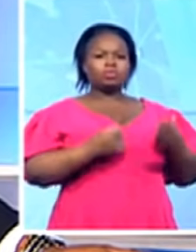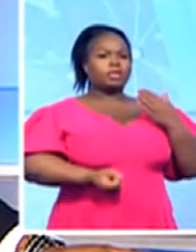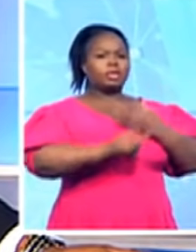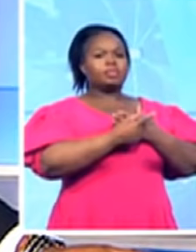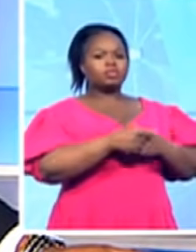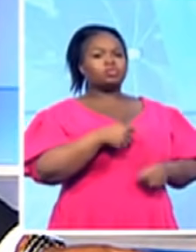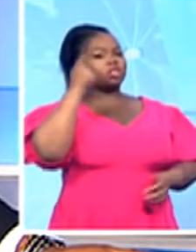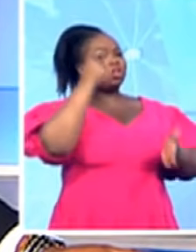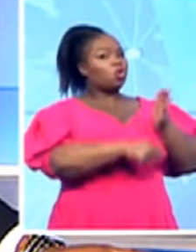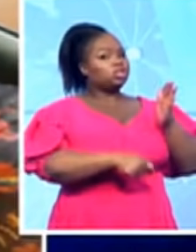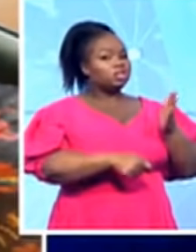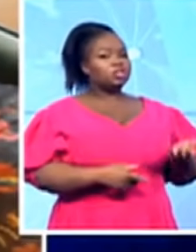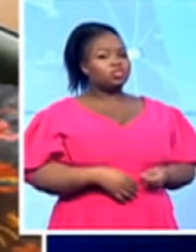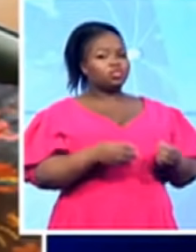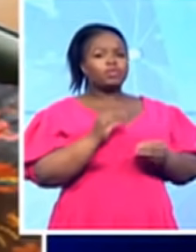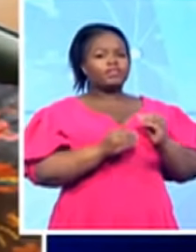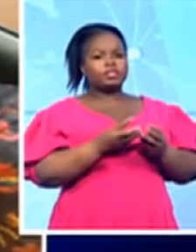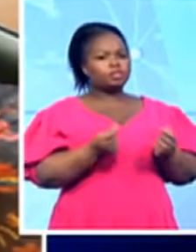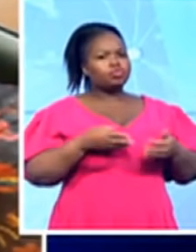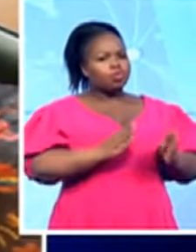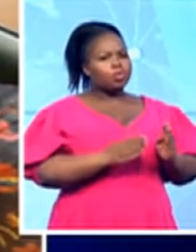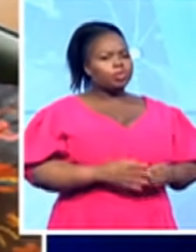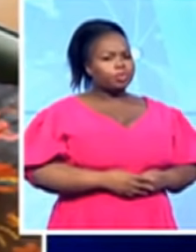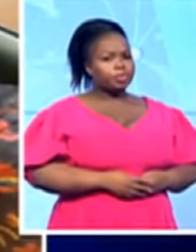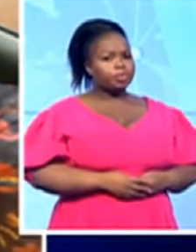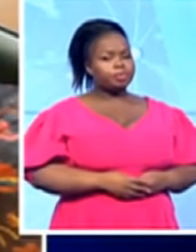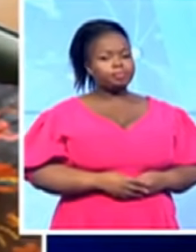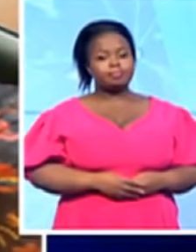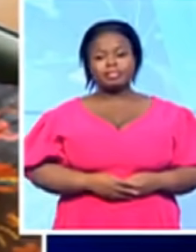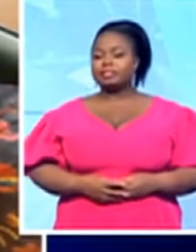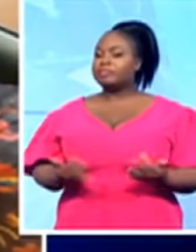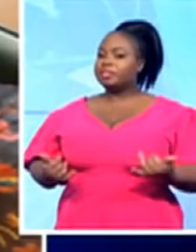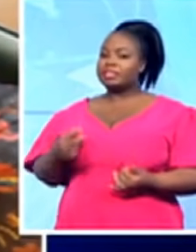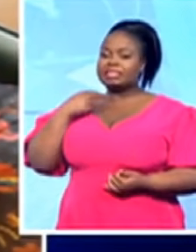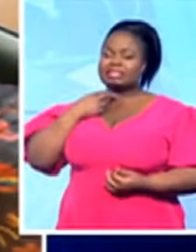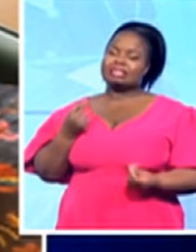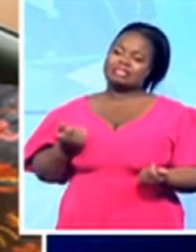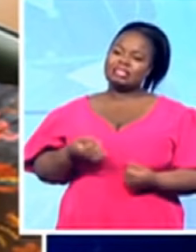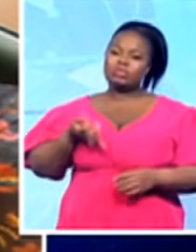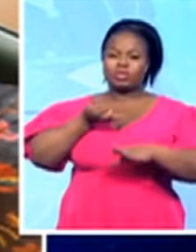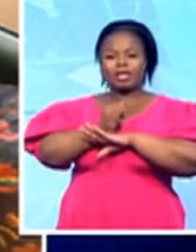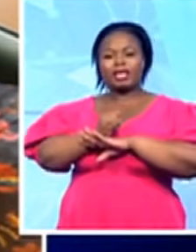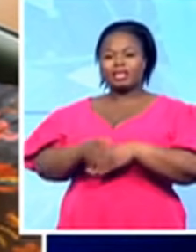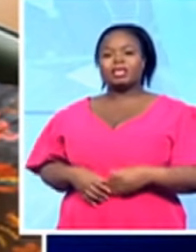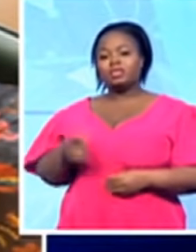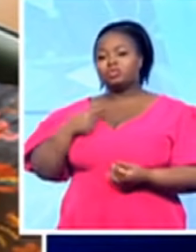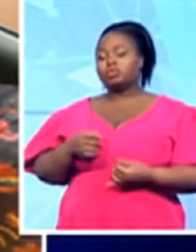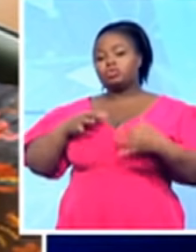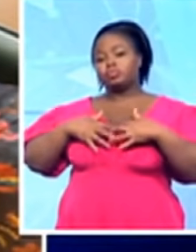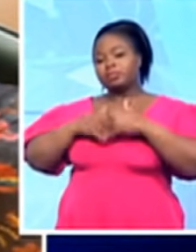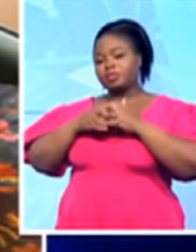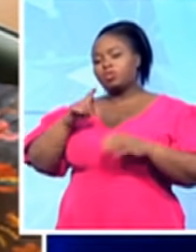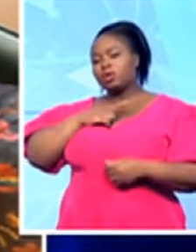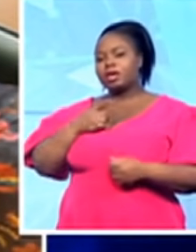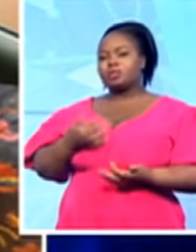roads? Look, unfortunately, it's a little too early for us to assess that. We've got to complete the cleanup first before we can assess